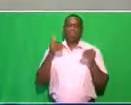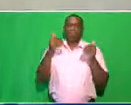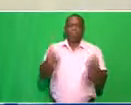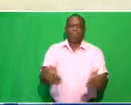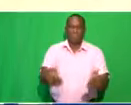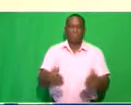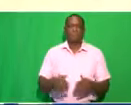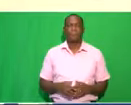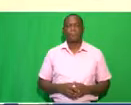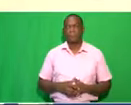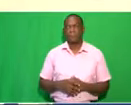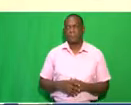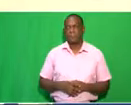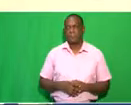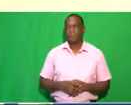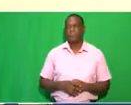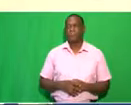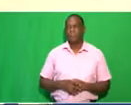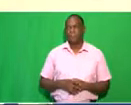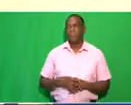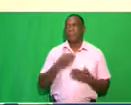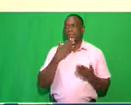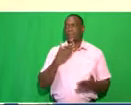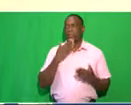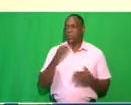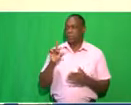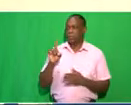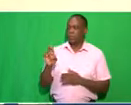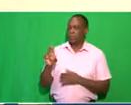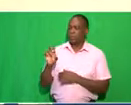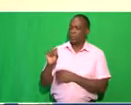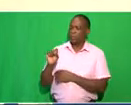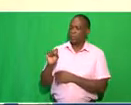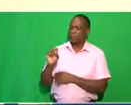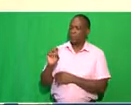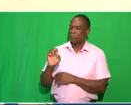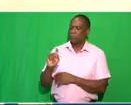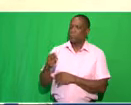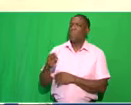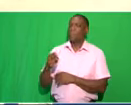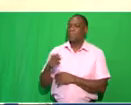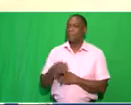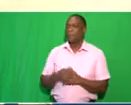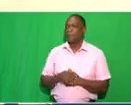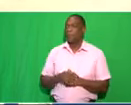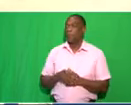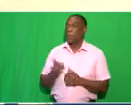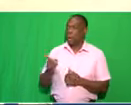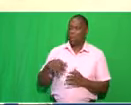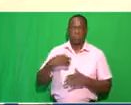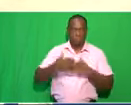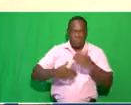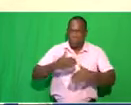much, Dr. Smith. You would have heard the kind of process that would have been involved in the past consultation